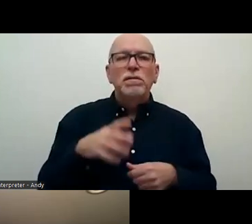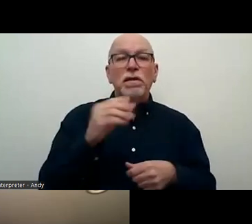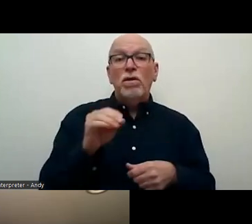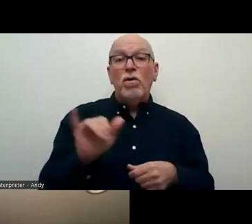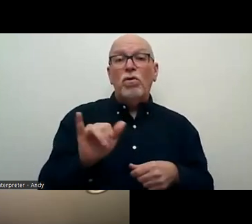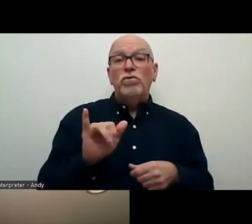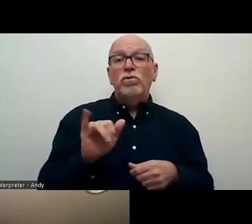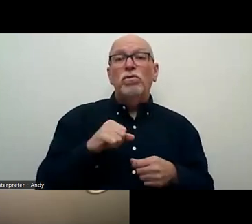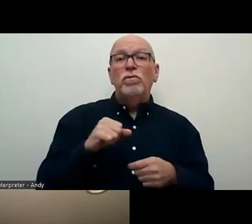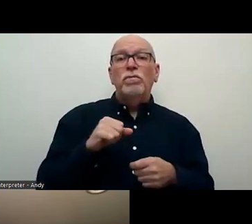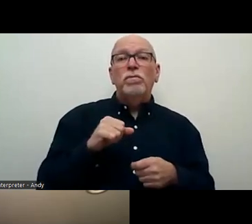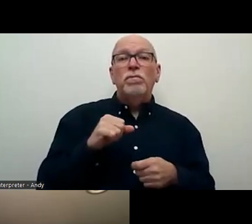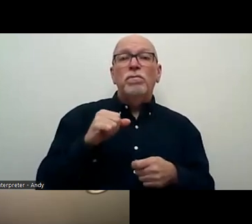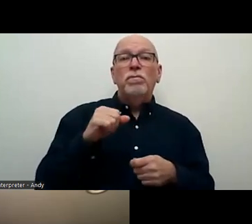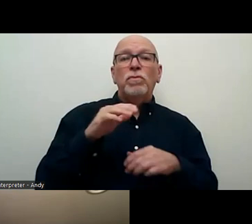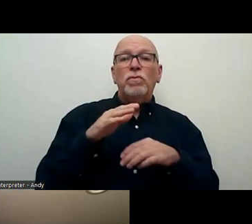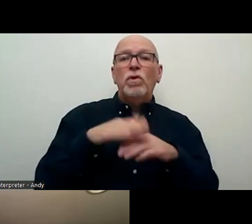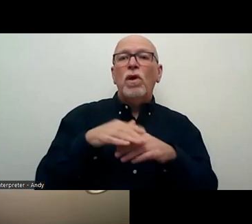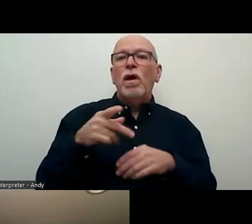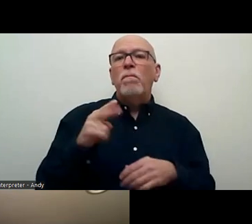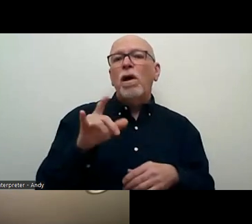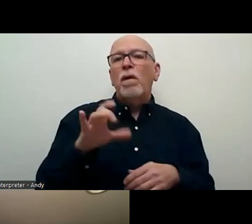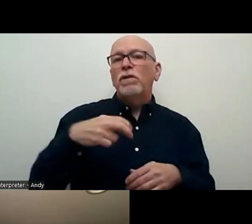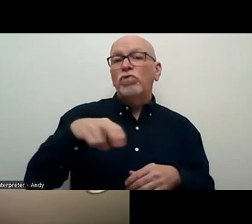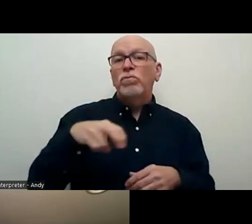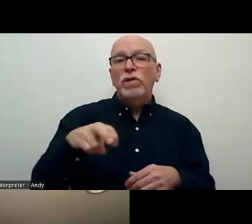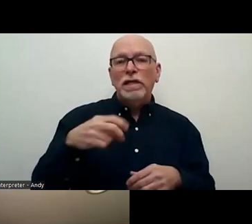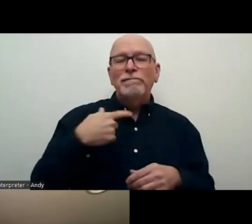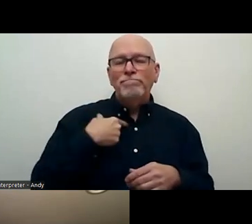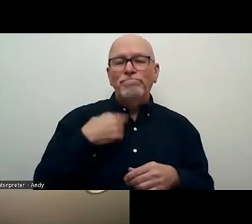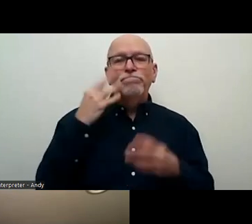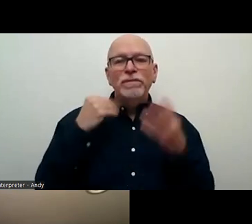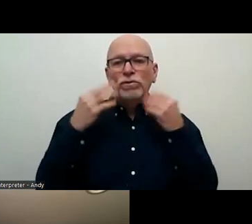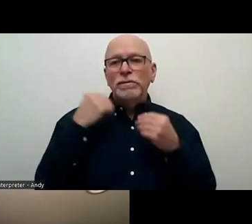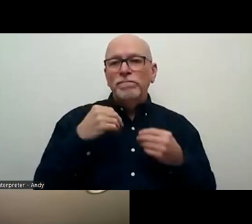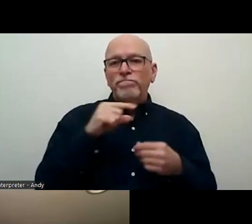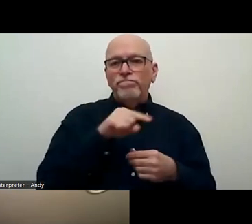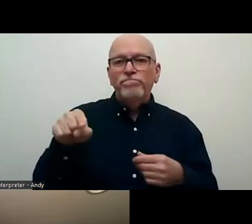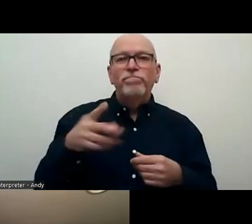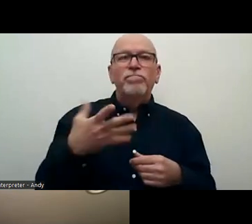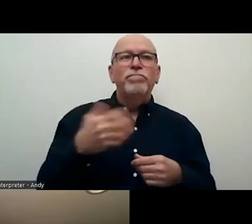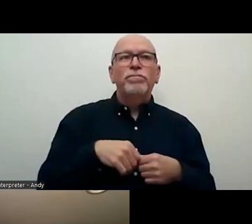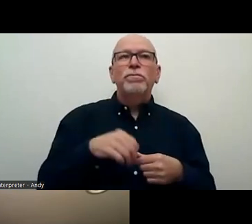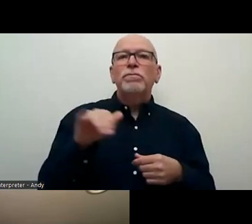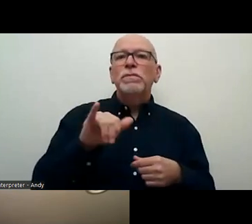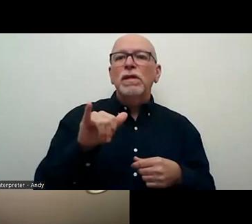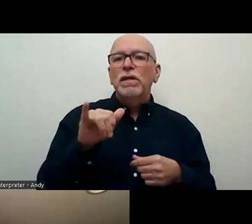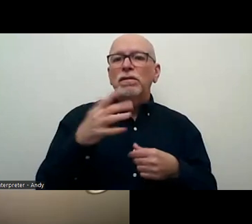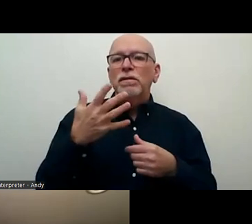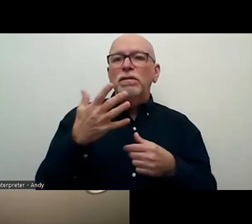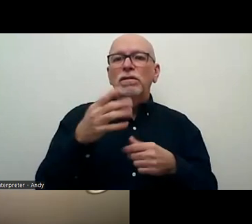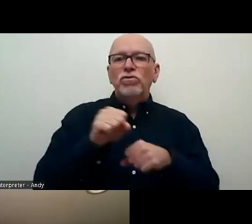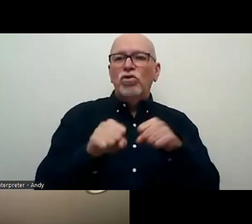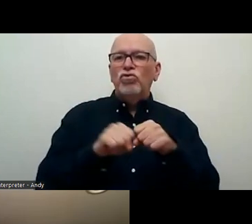um on public transit i've experienced it um specifically just kind of the